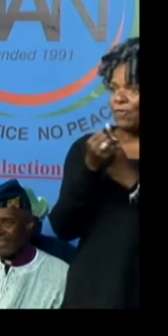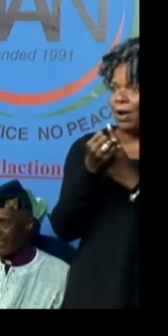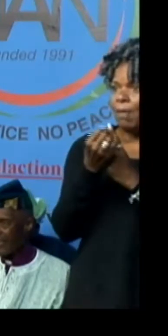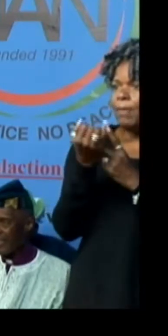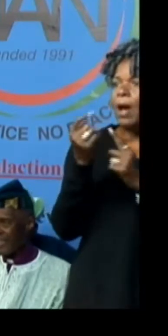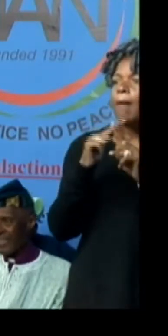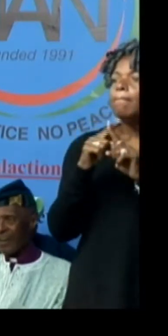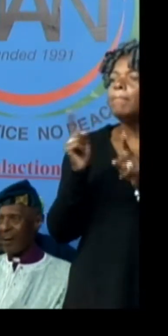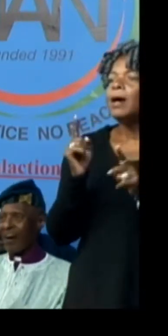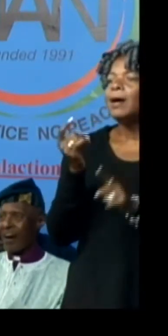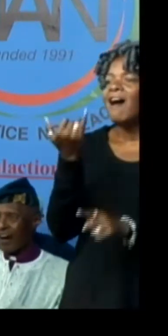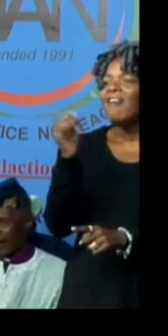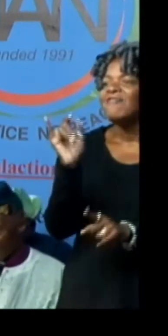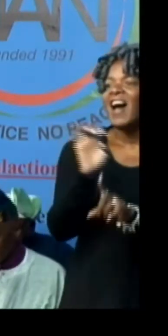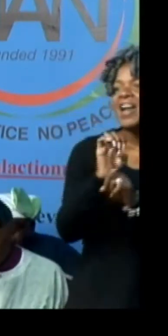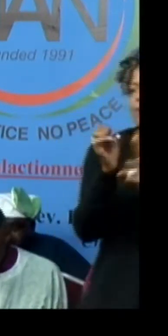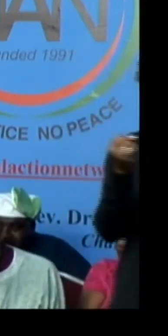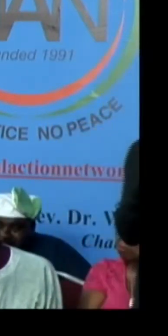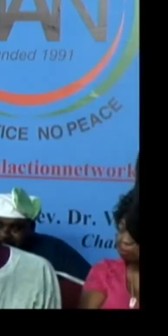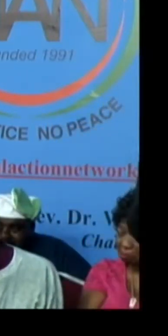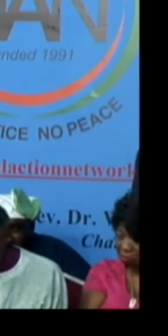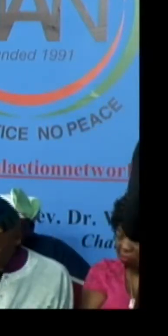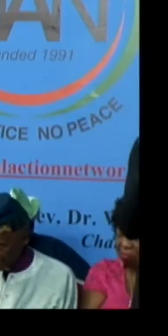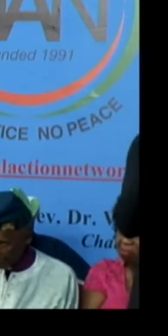you to rise above your circumstances.